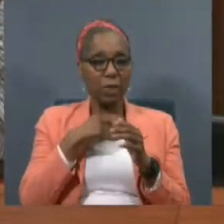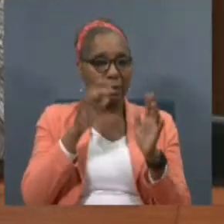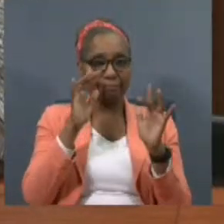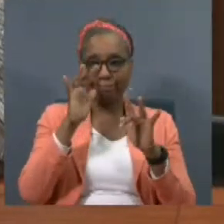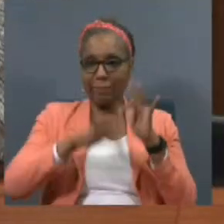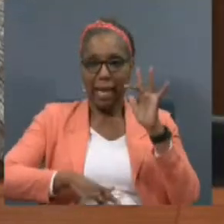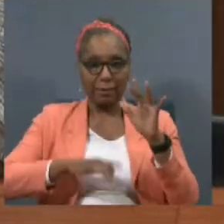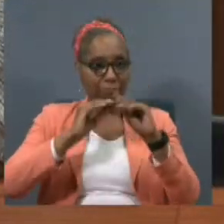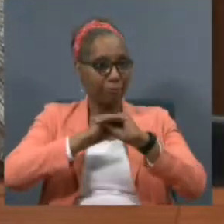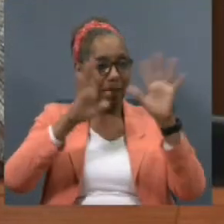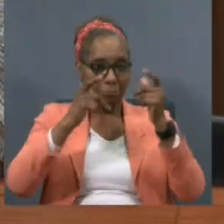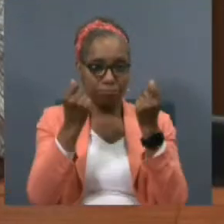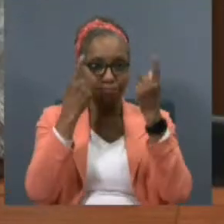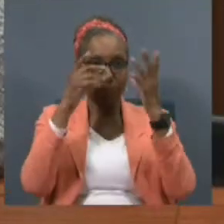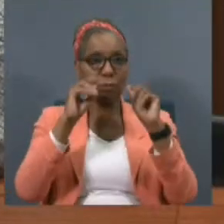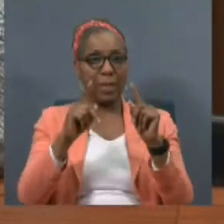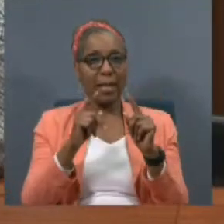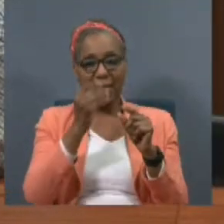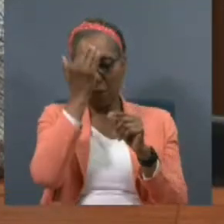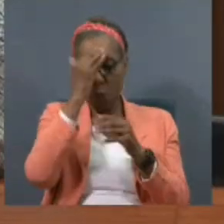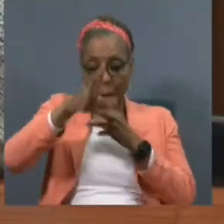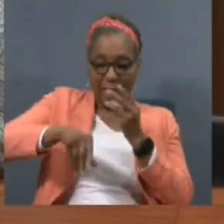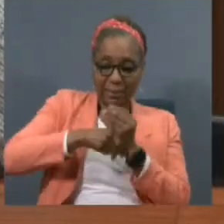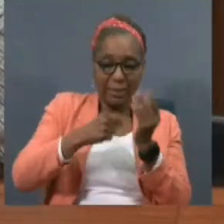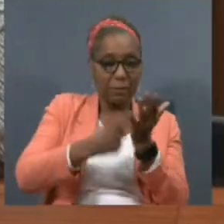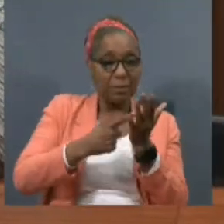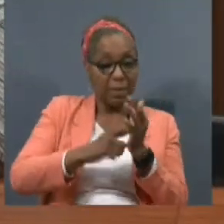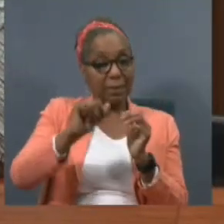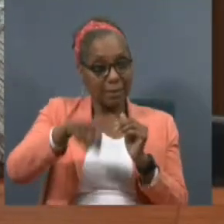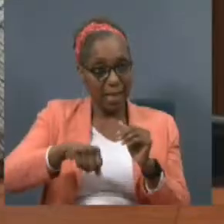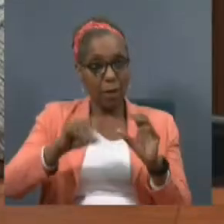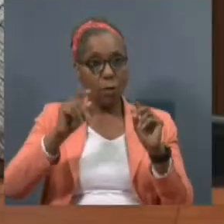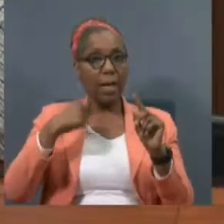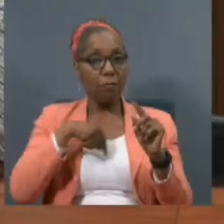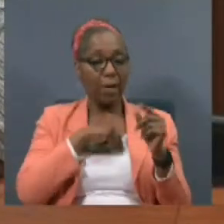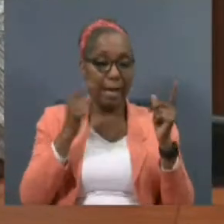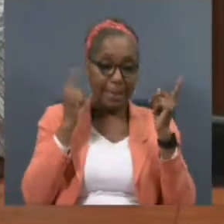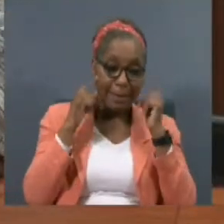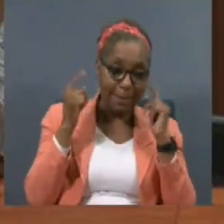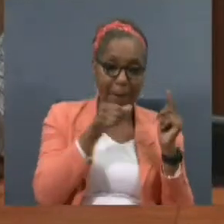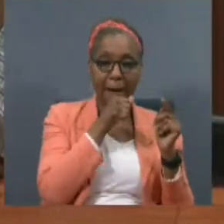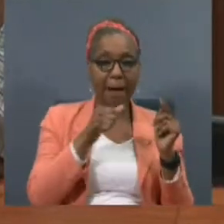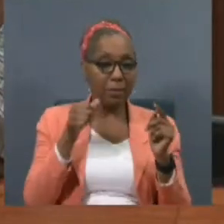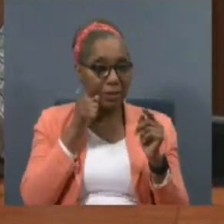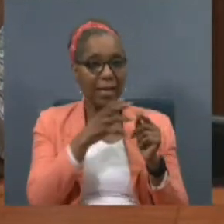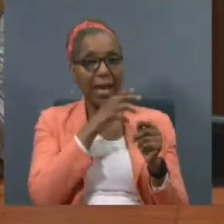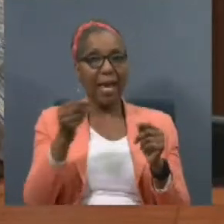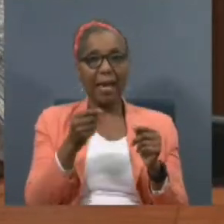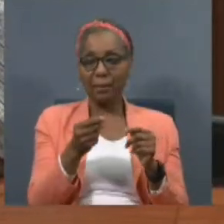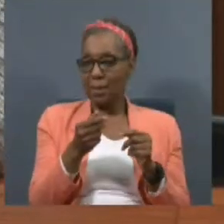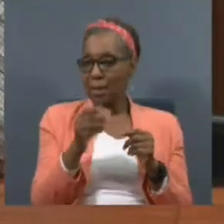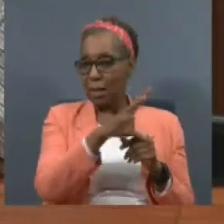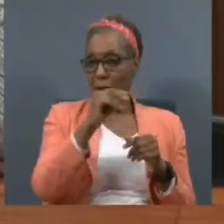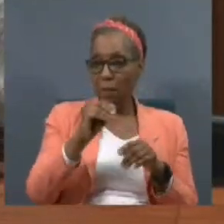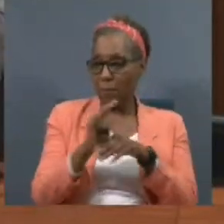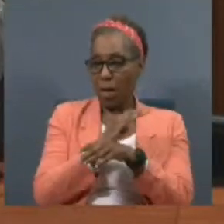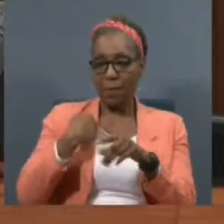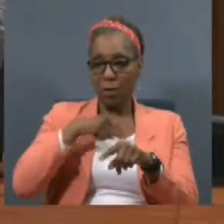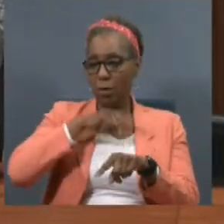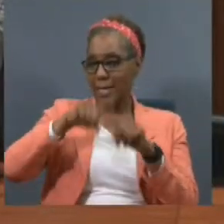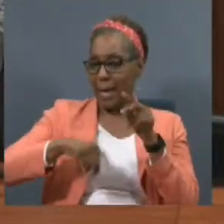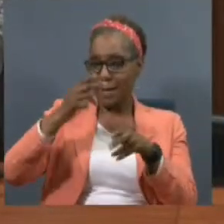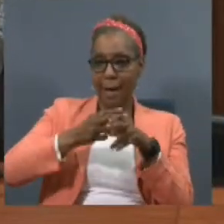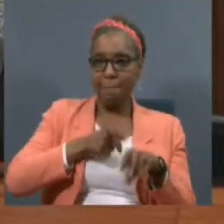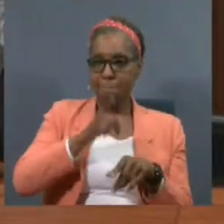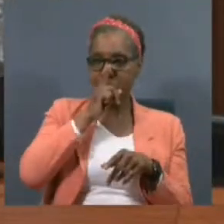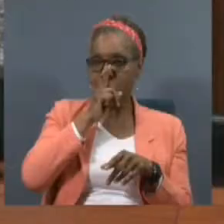know this is a annexation discussion. We've heard about Amazon, we heard about a company that can't be named. Now we've heard